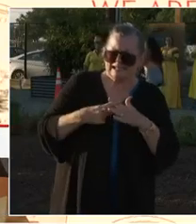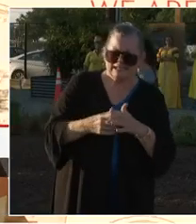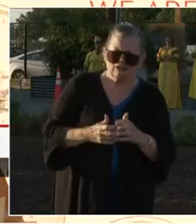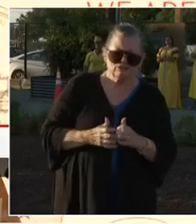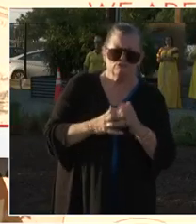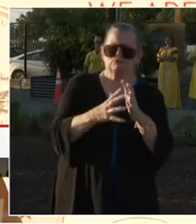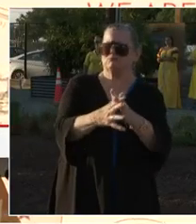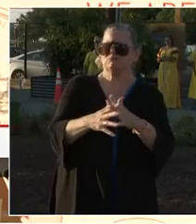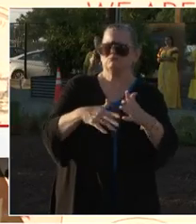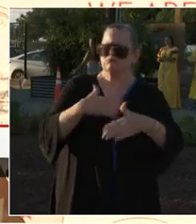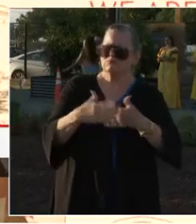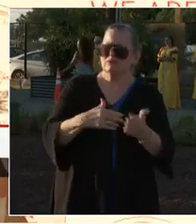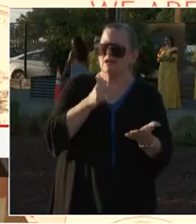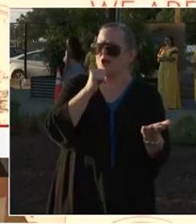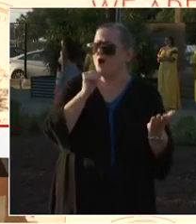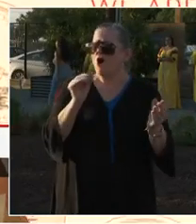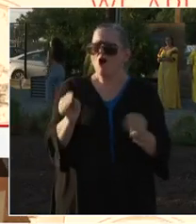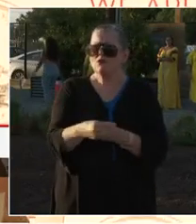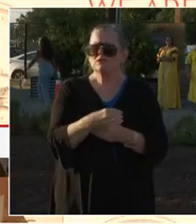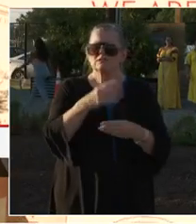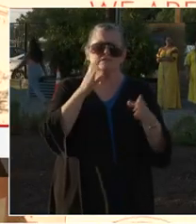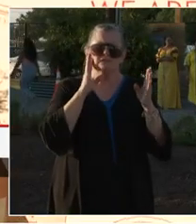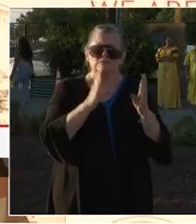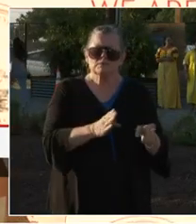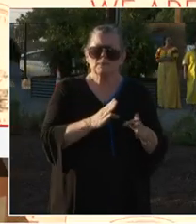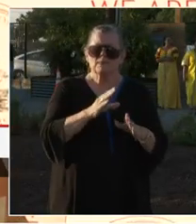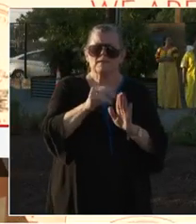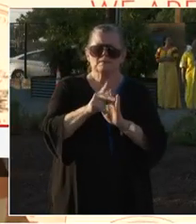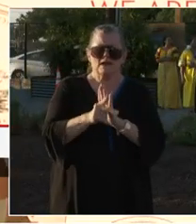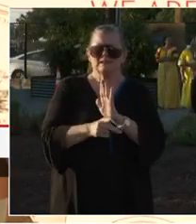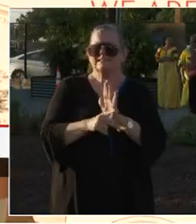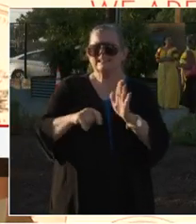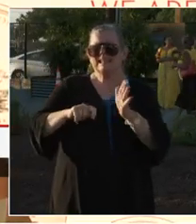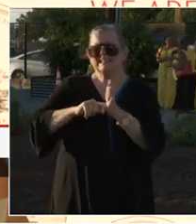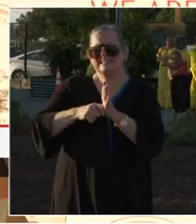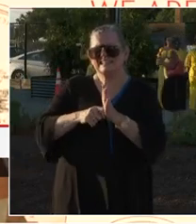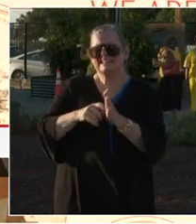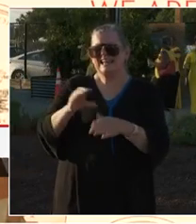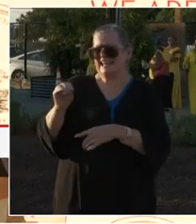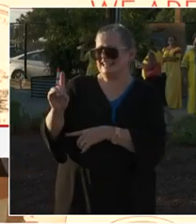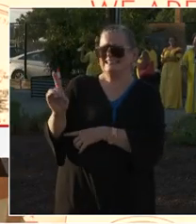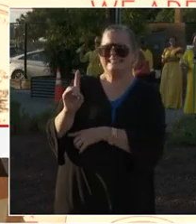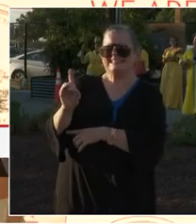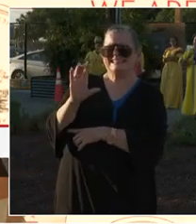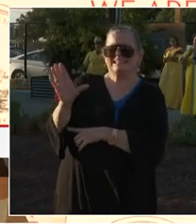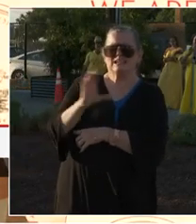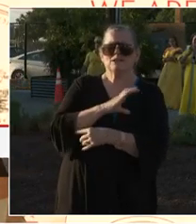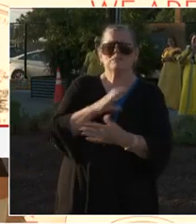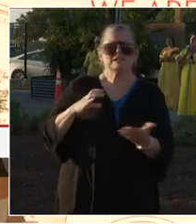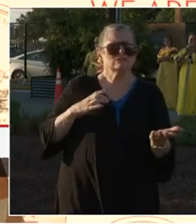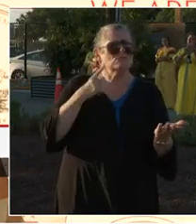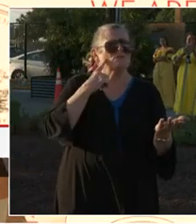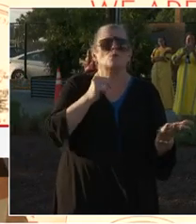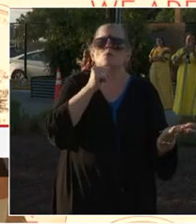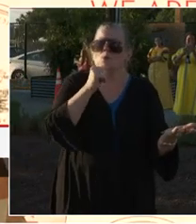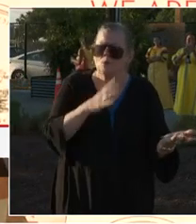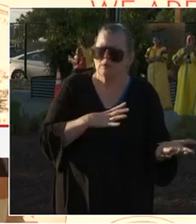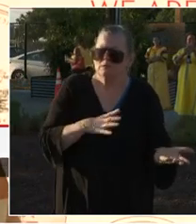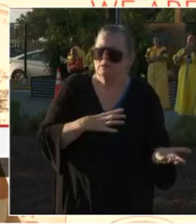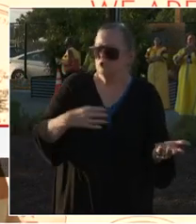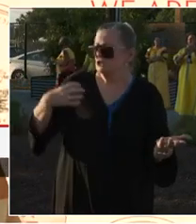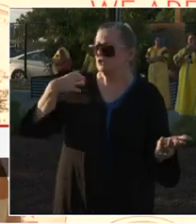Women's Office on Policy and Initiatives and the D.C. Commission for Women, chaired by